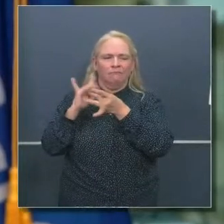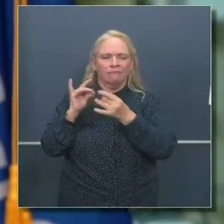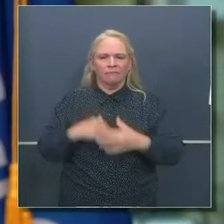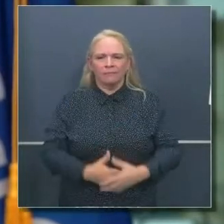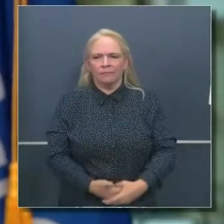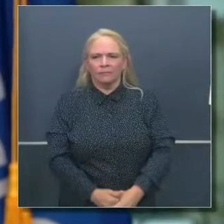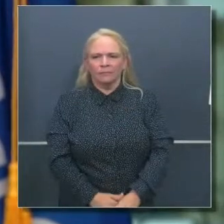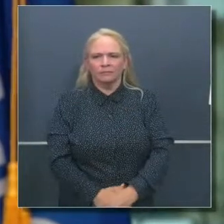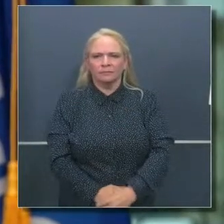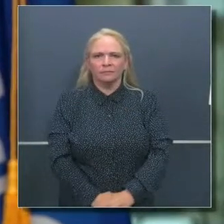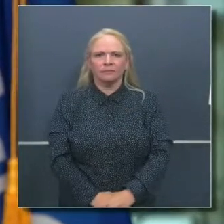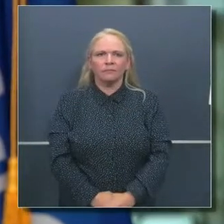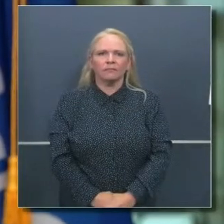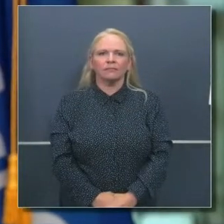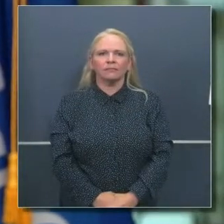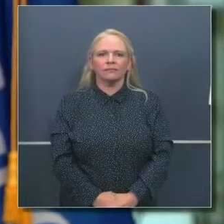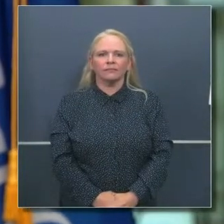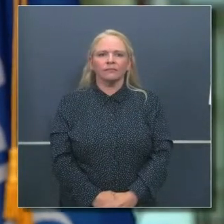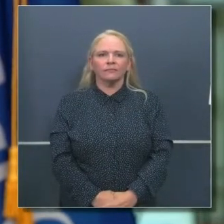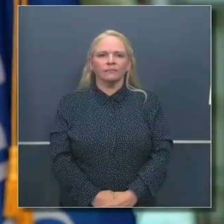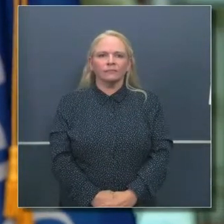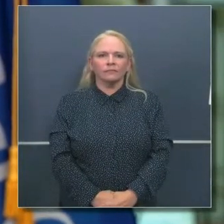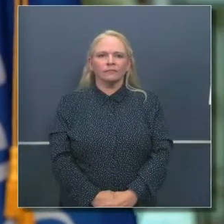Thank you, Governor. So